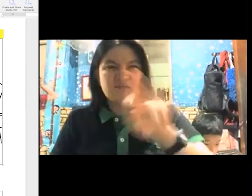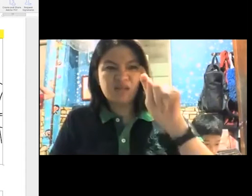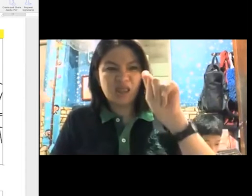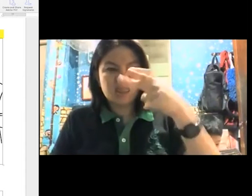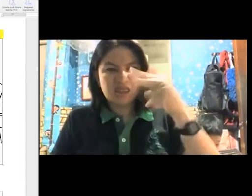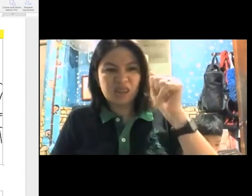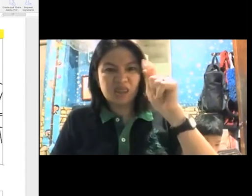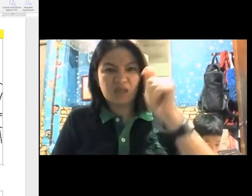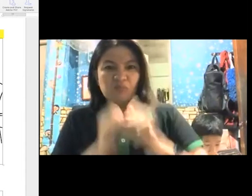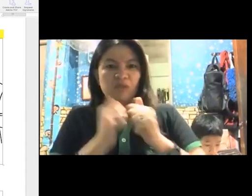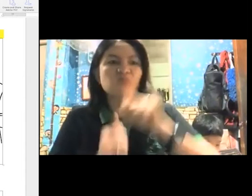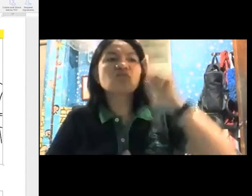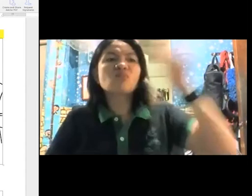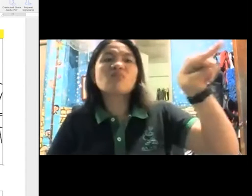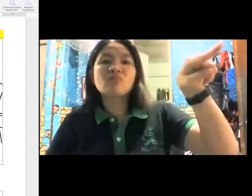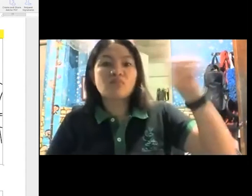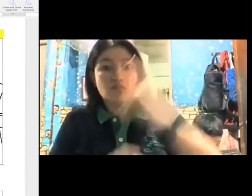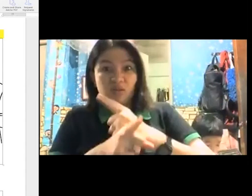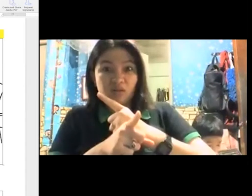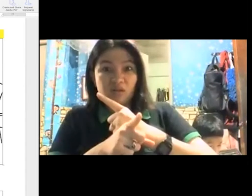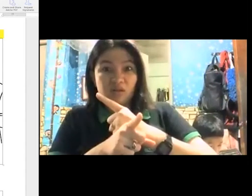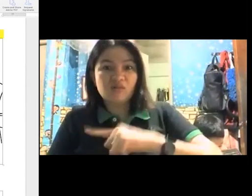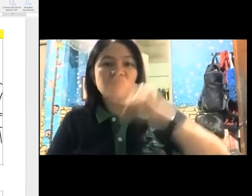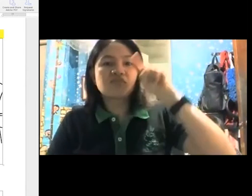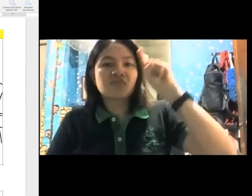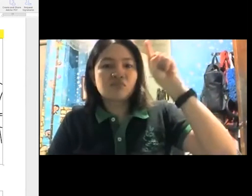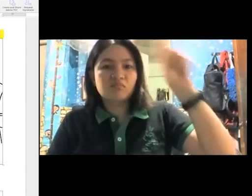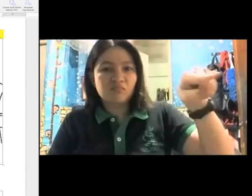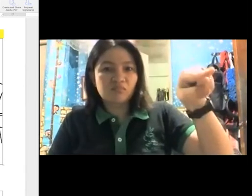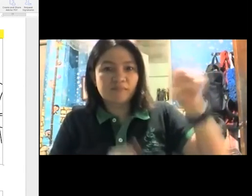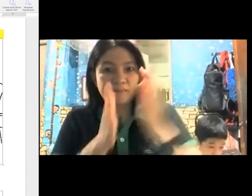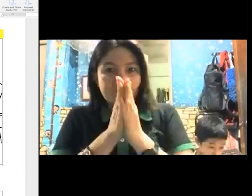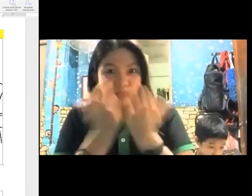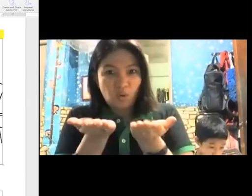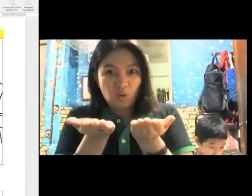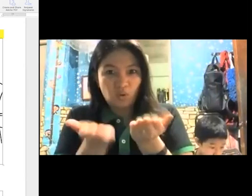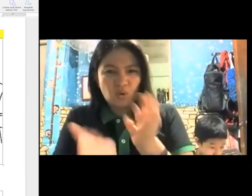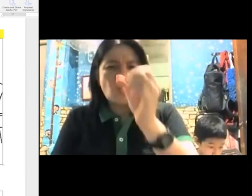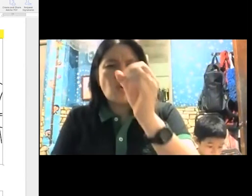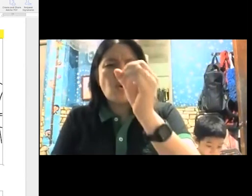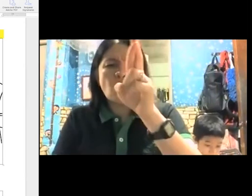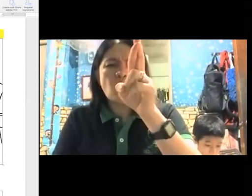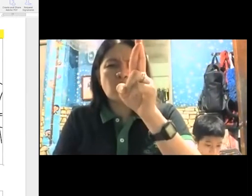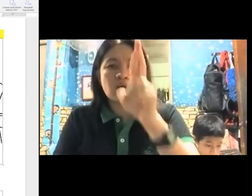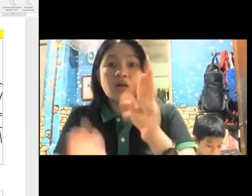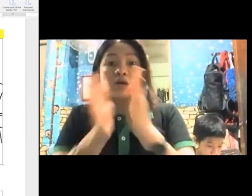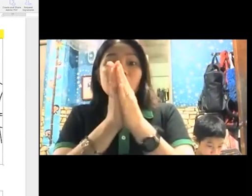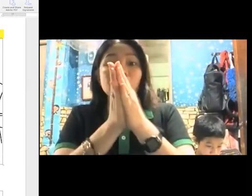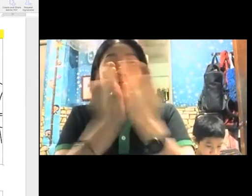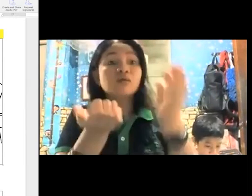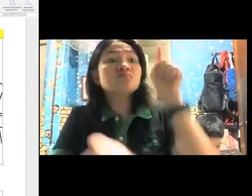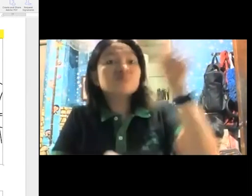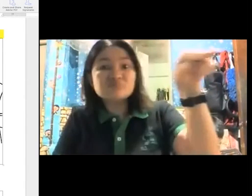is somewhere close to you. That is farther. So this